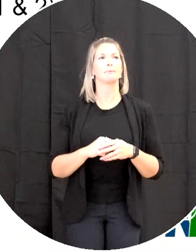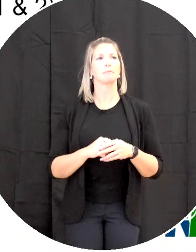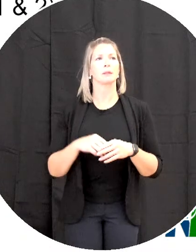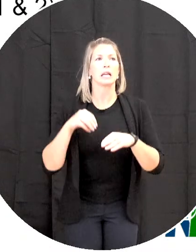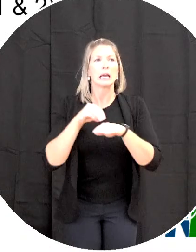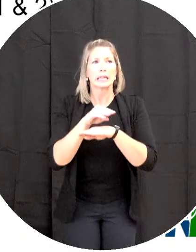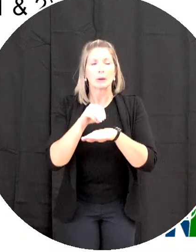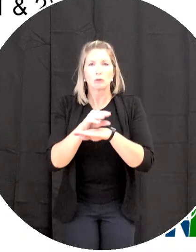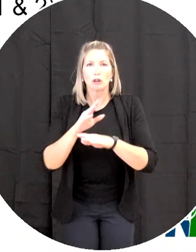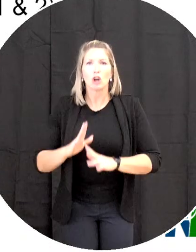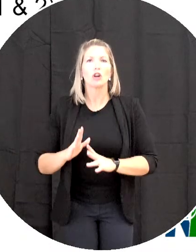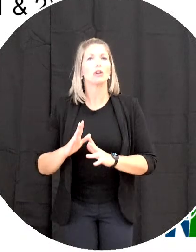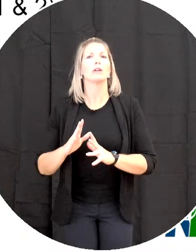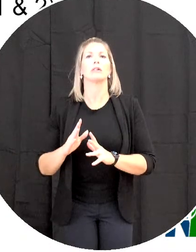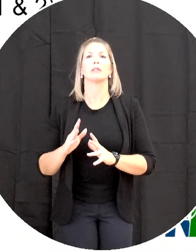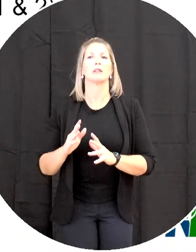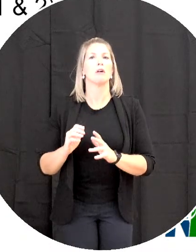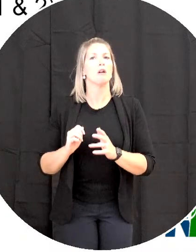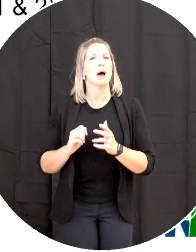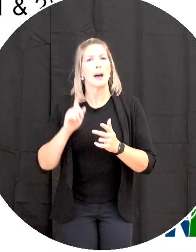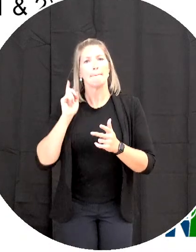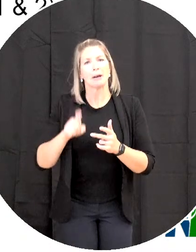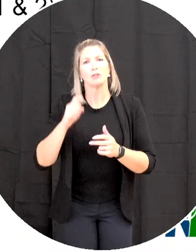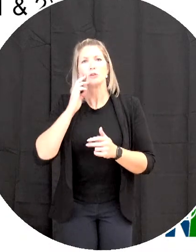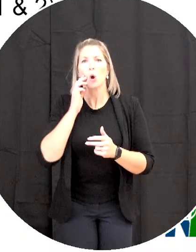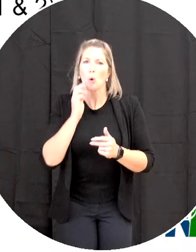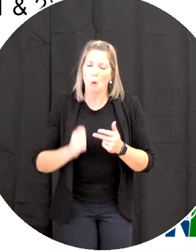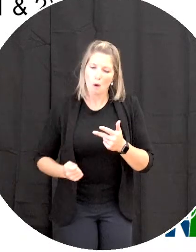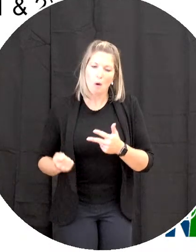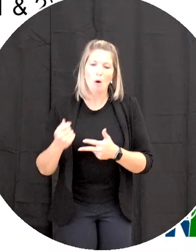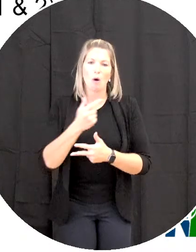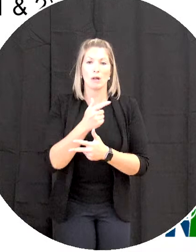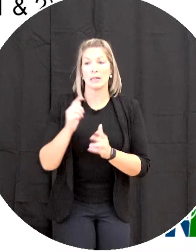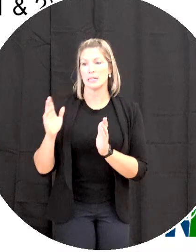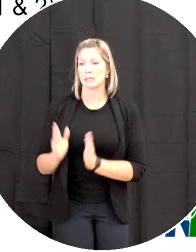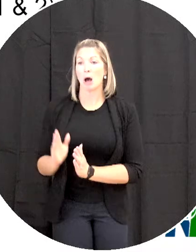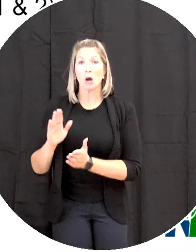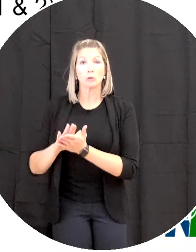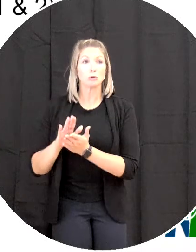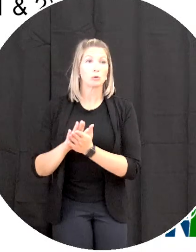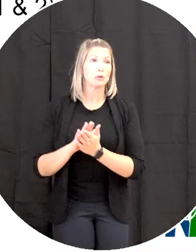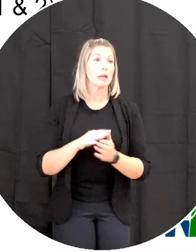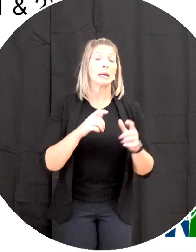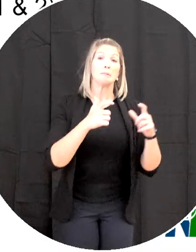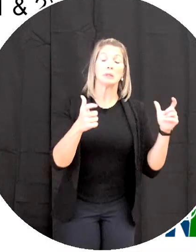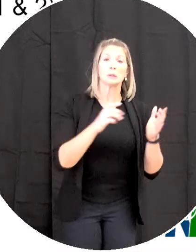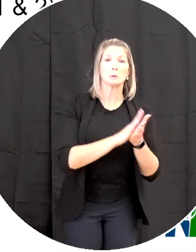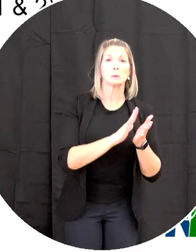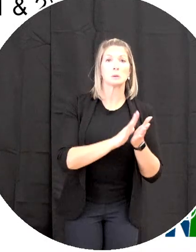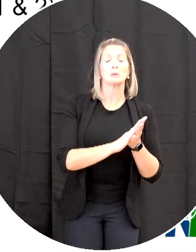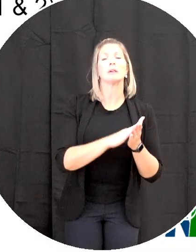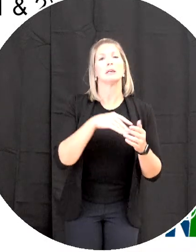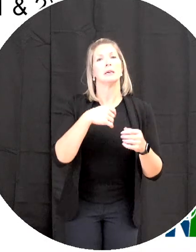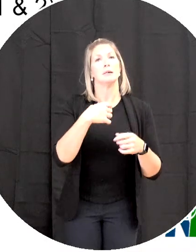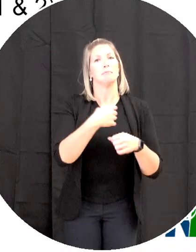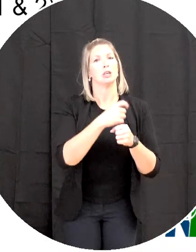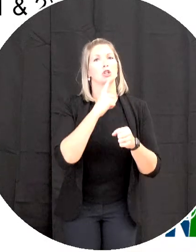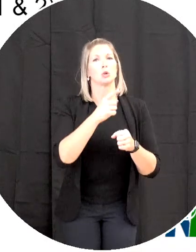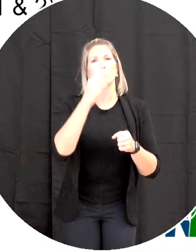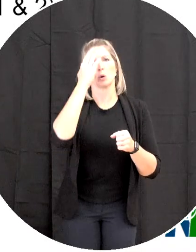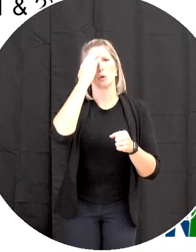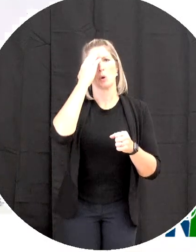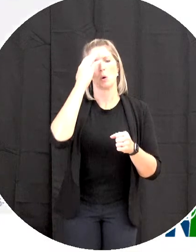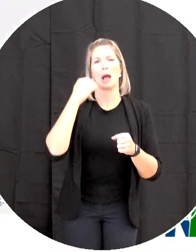all of the phases will be in on that. The small schools, and we also focus on schools that have a public